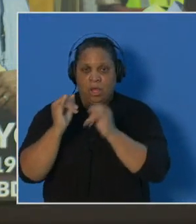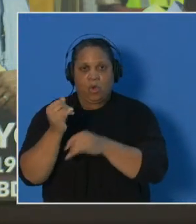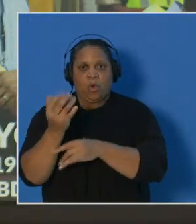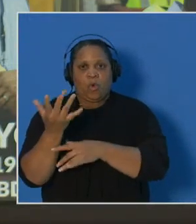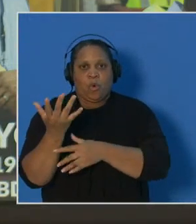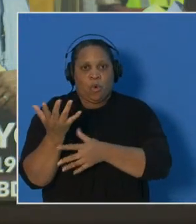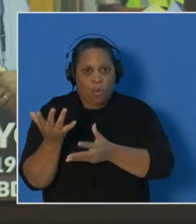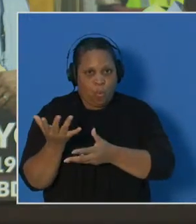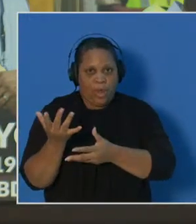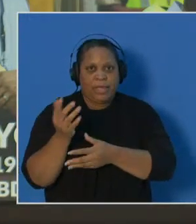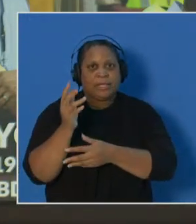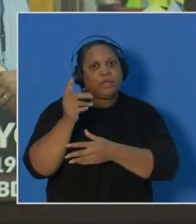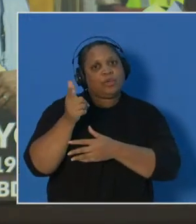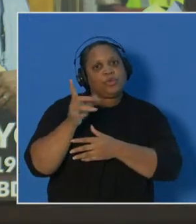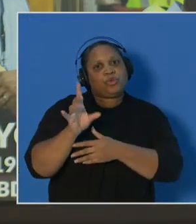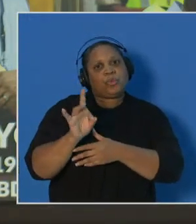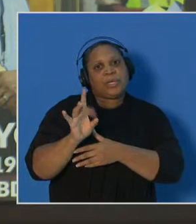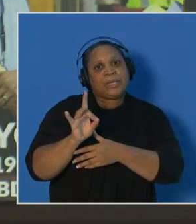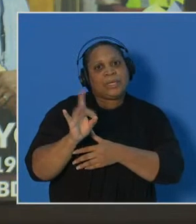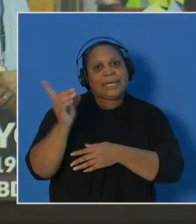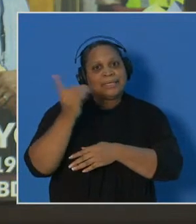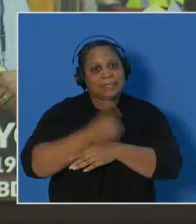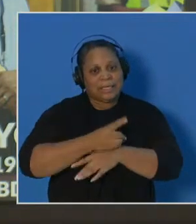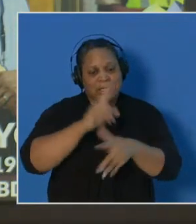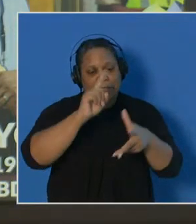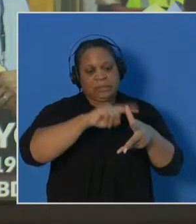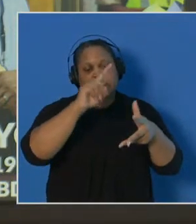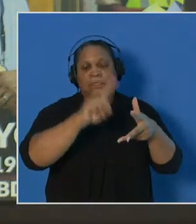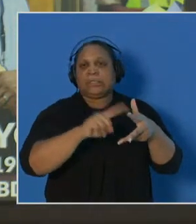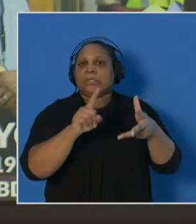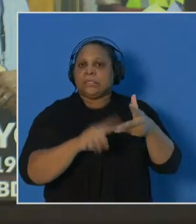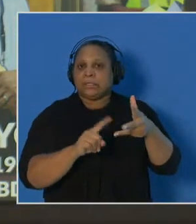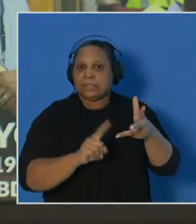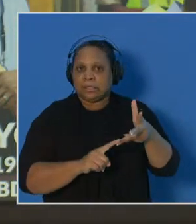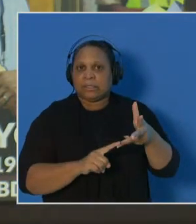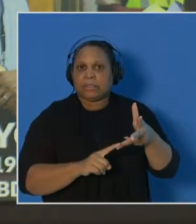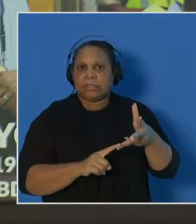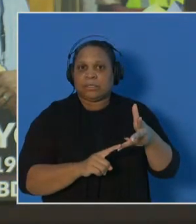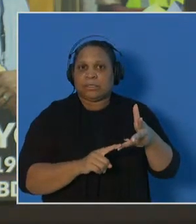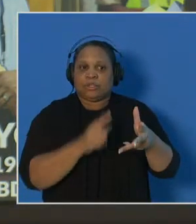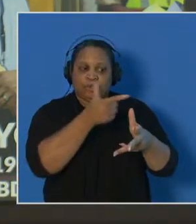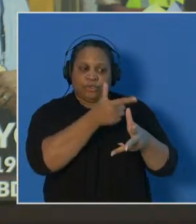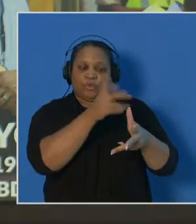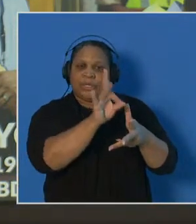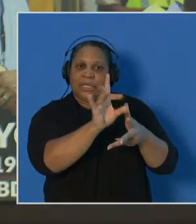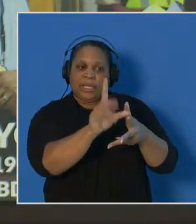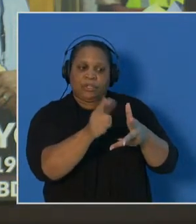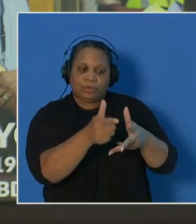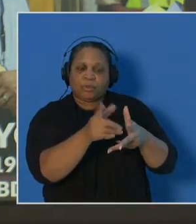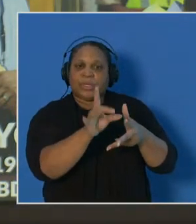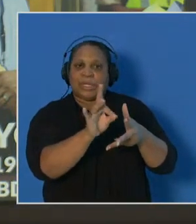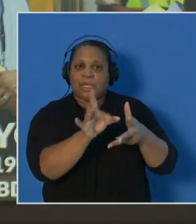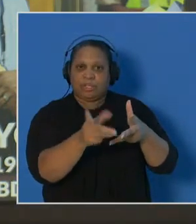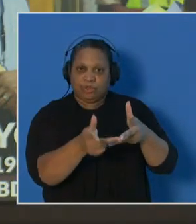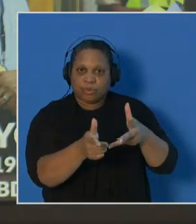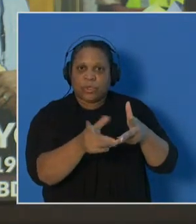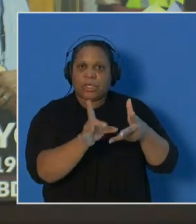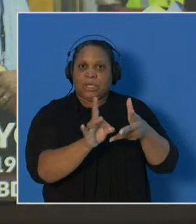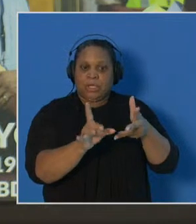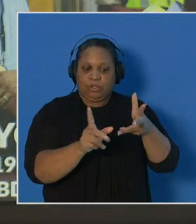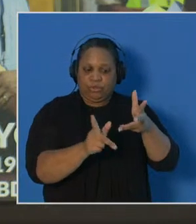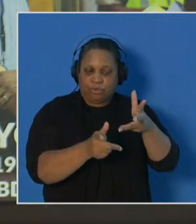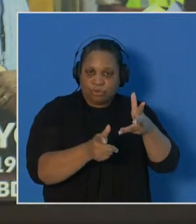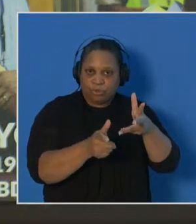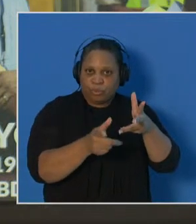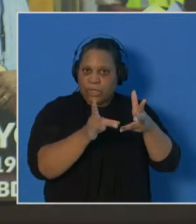28 days between the moving of phases, and we've done our moving of phases instead of being in 4 weeks, in 3 weeks, is because